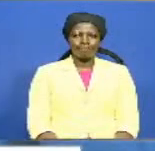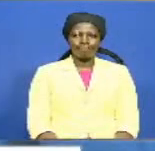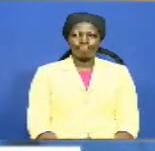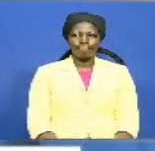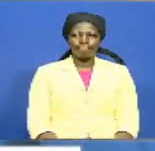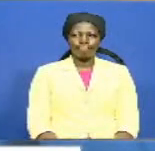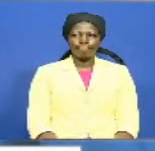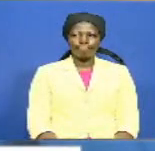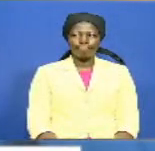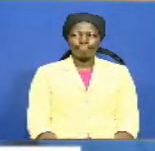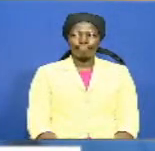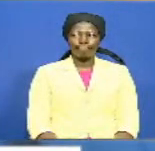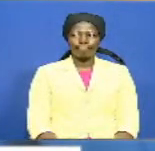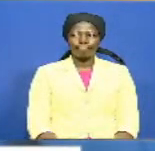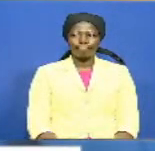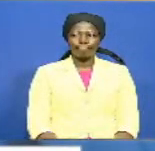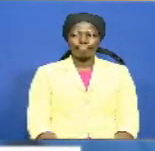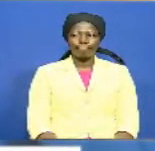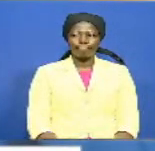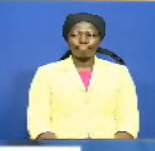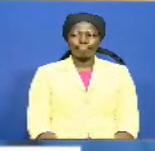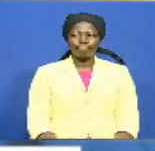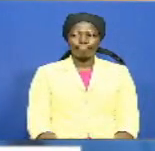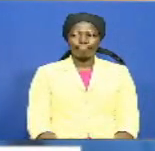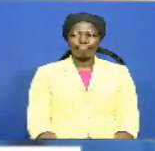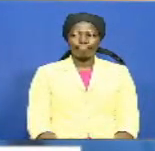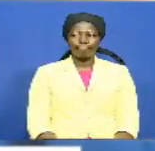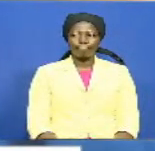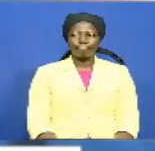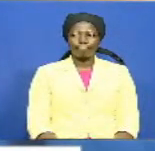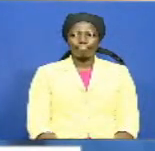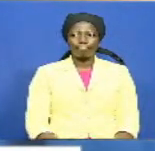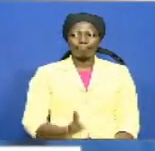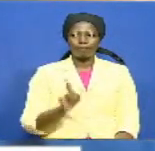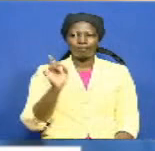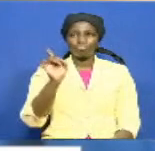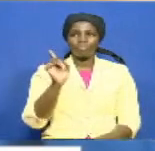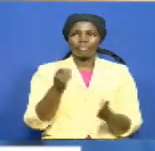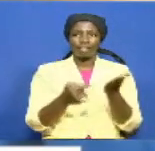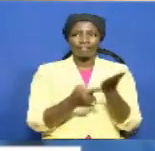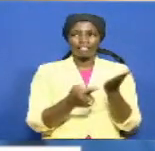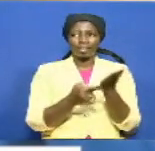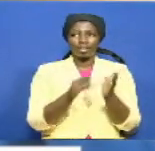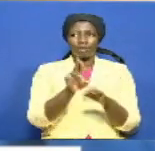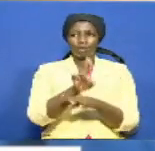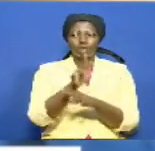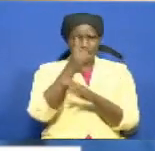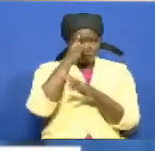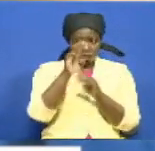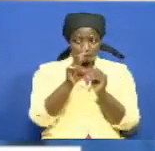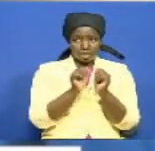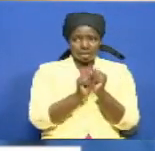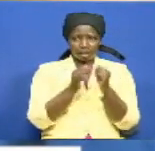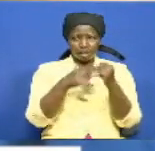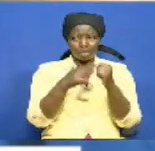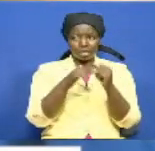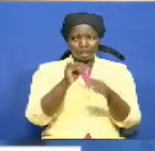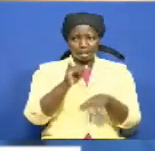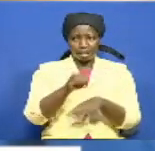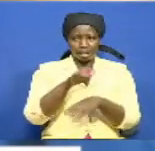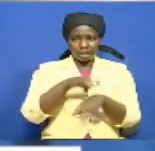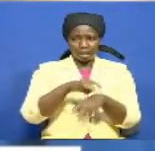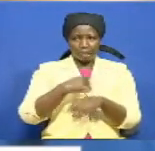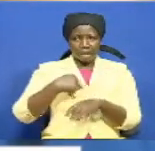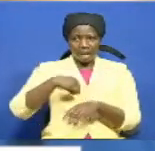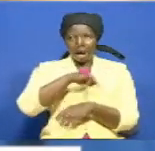devices. We used them for the 2019 census, and during that time we were able to be a lot more efficient in the way we run